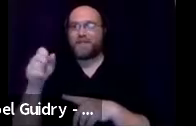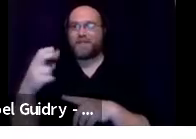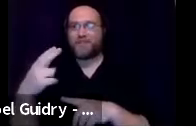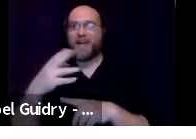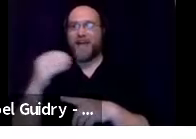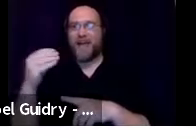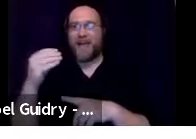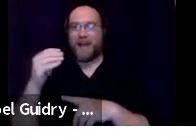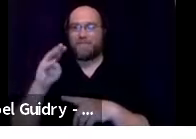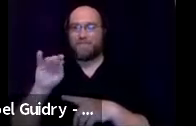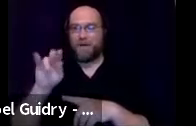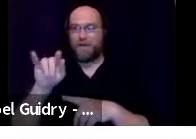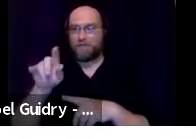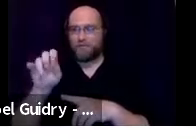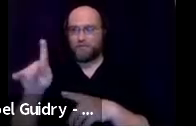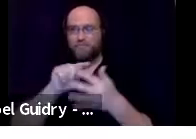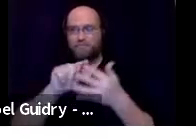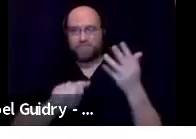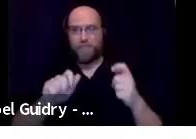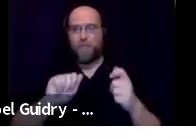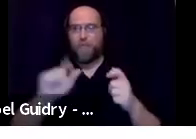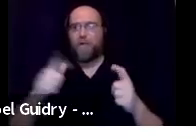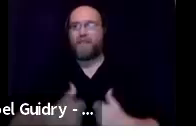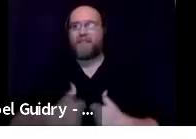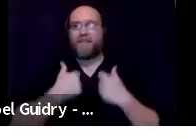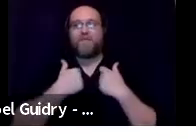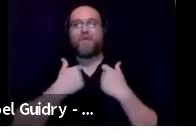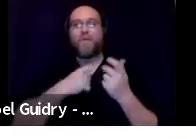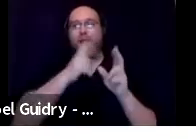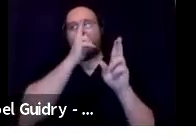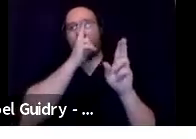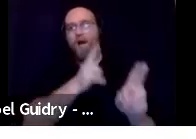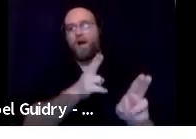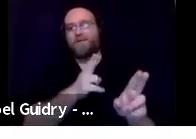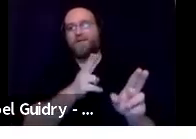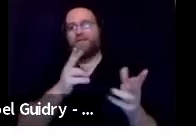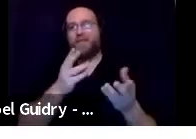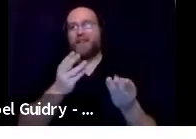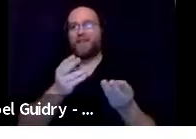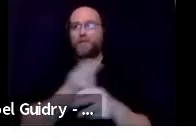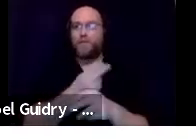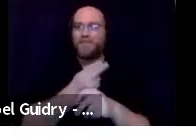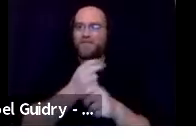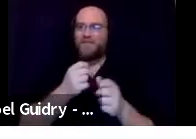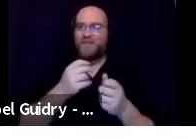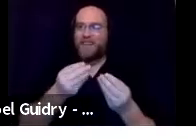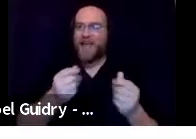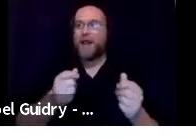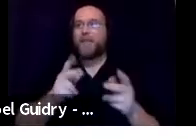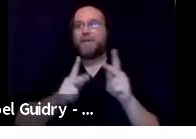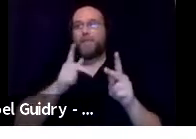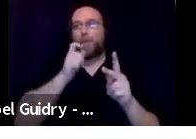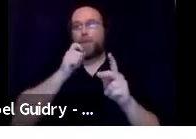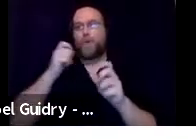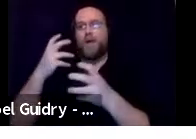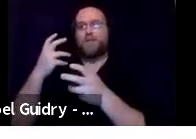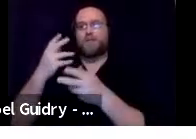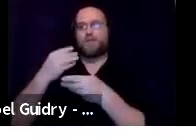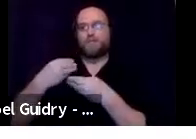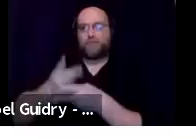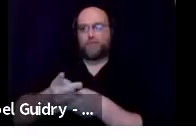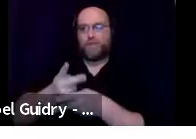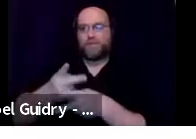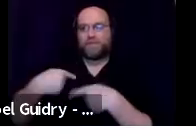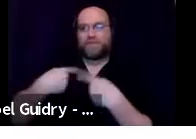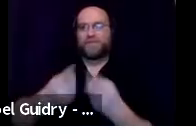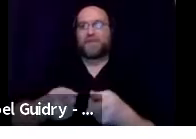land itself and the people who have stewarded it throughout the generations, and we commit to continuing to learn how we can be better stewards